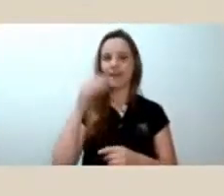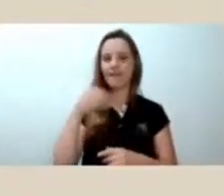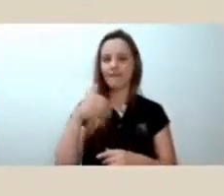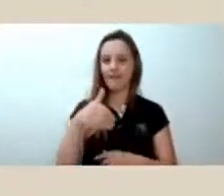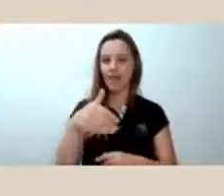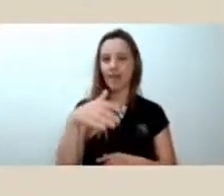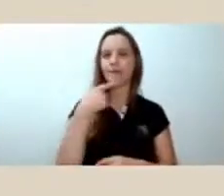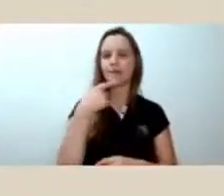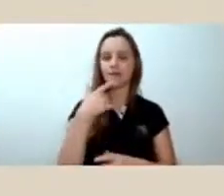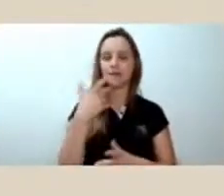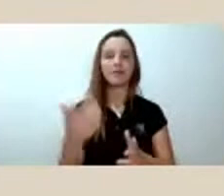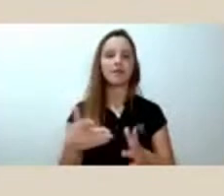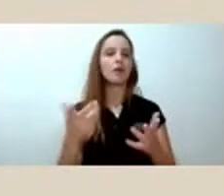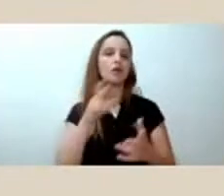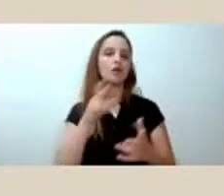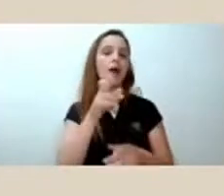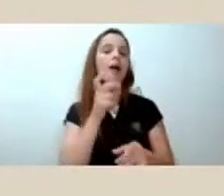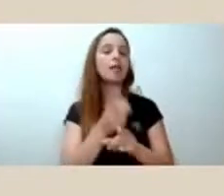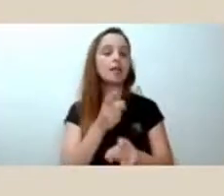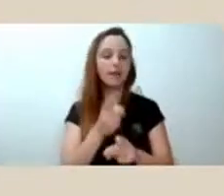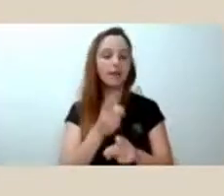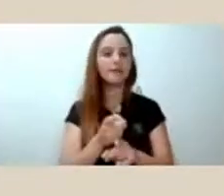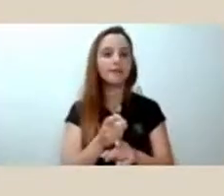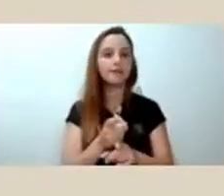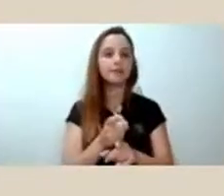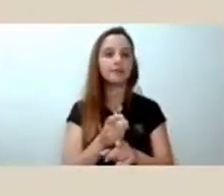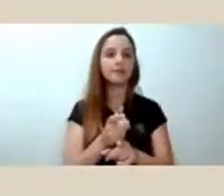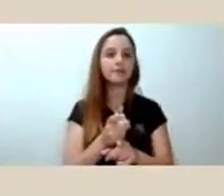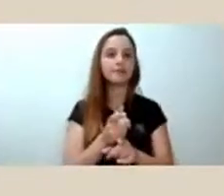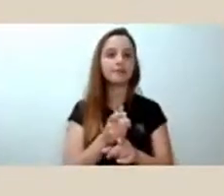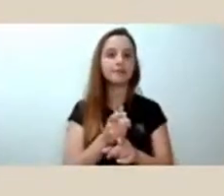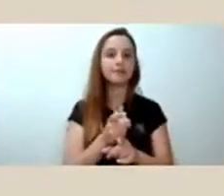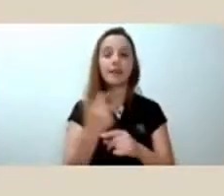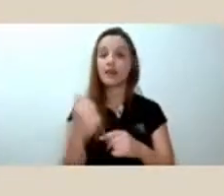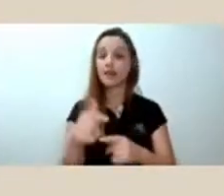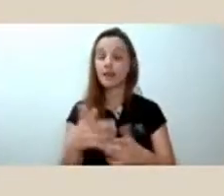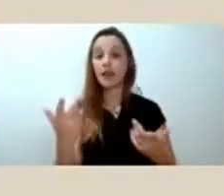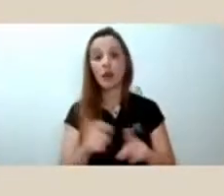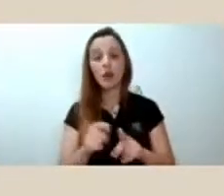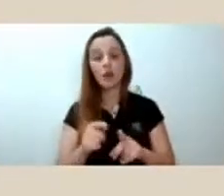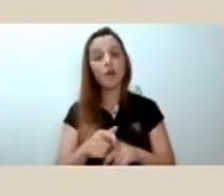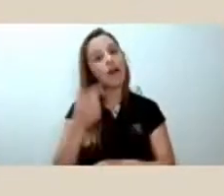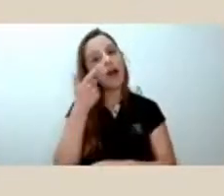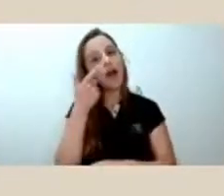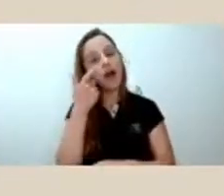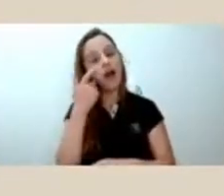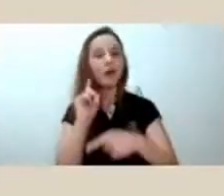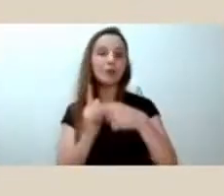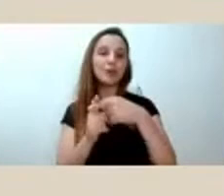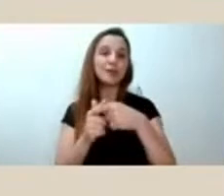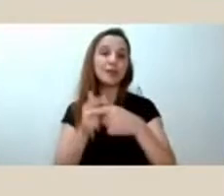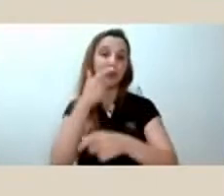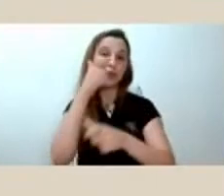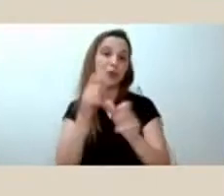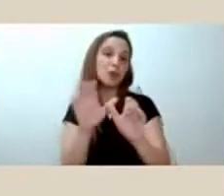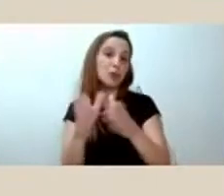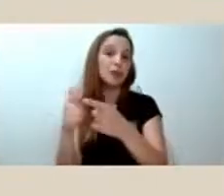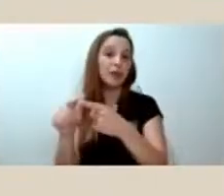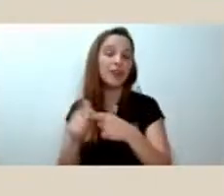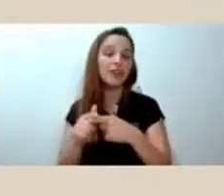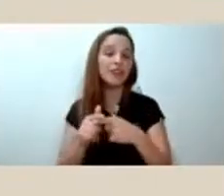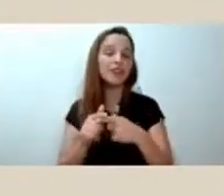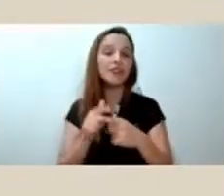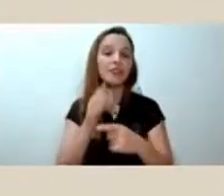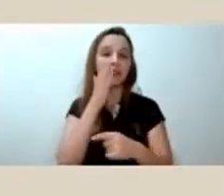same, right? That, you know, having positive experiences with people from different groups. And again, early